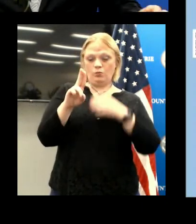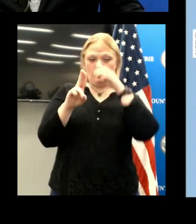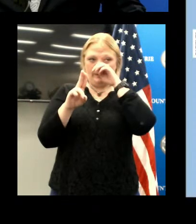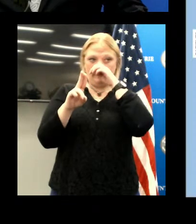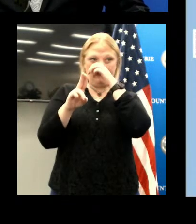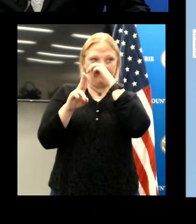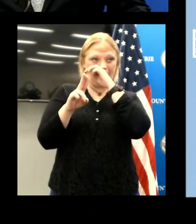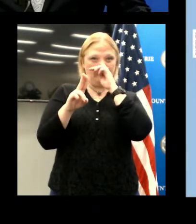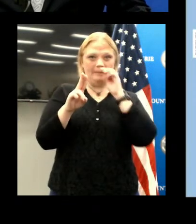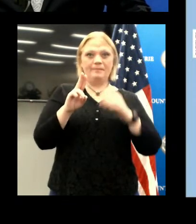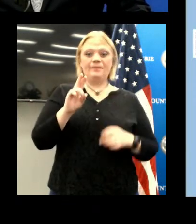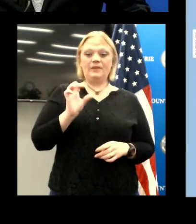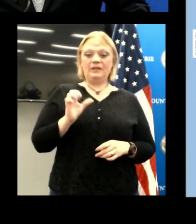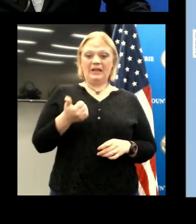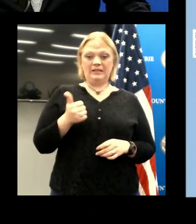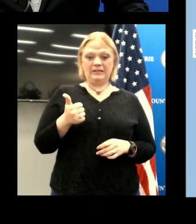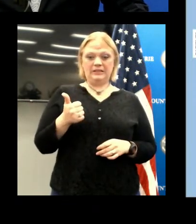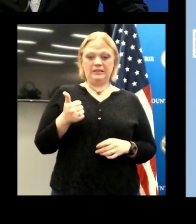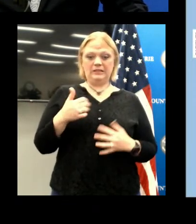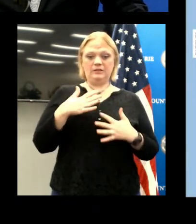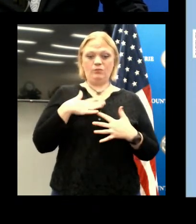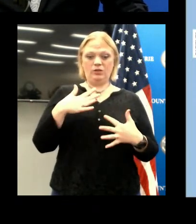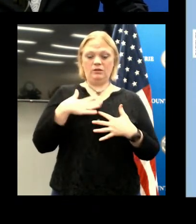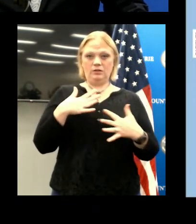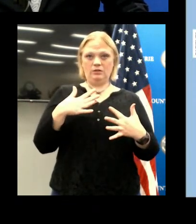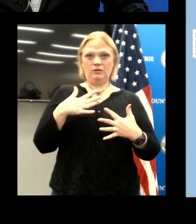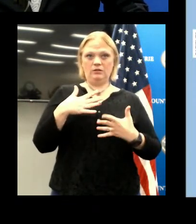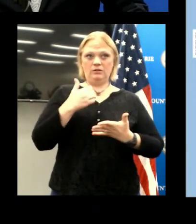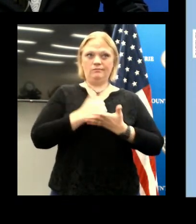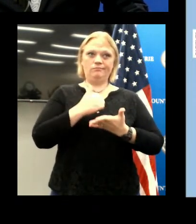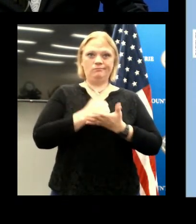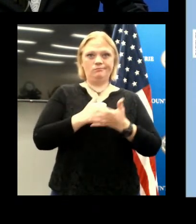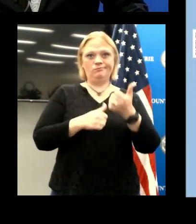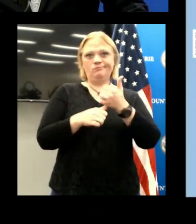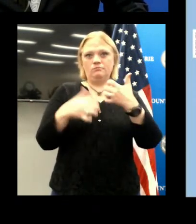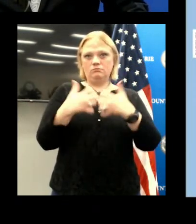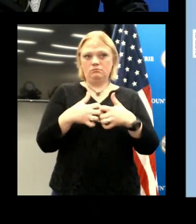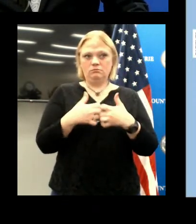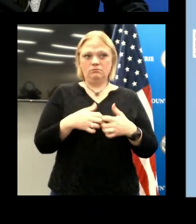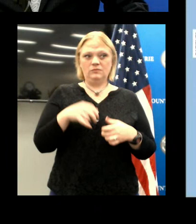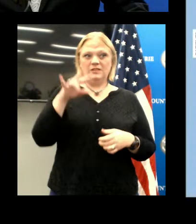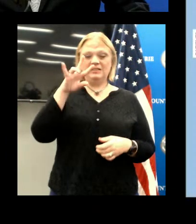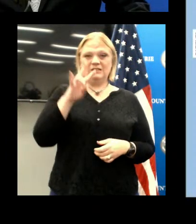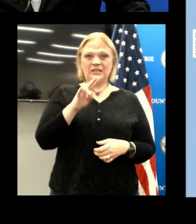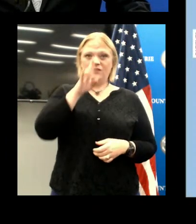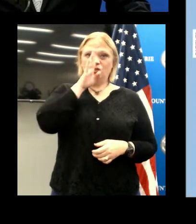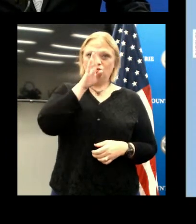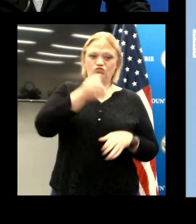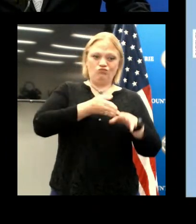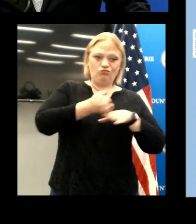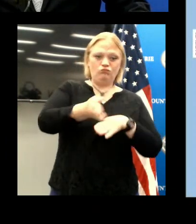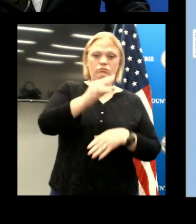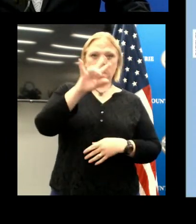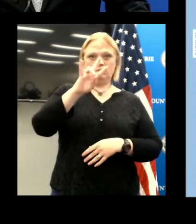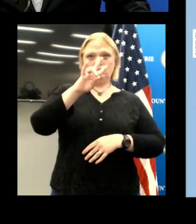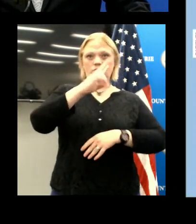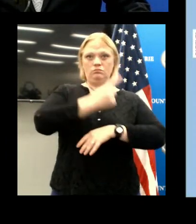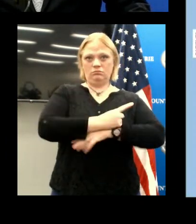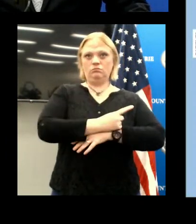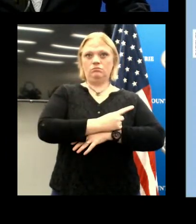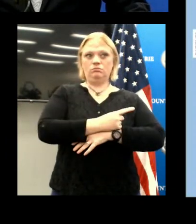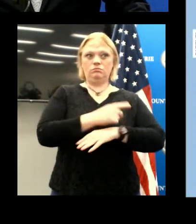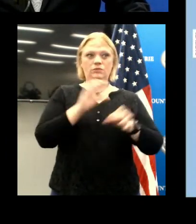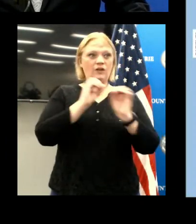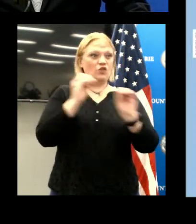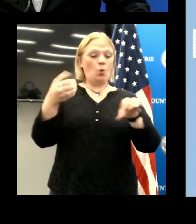and 10 of those individuals in airway assist. As we talked about, we've actually had 7 straight days of no